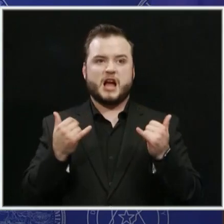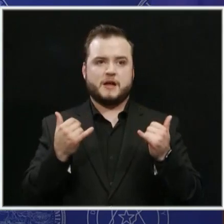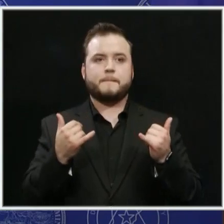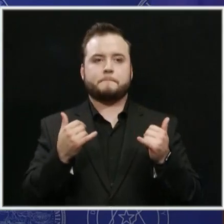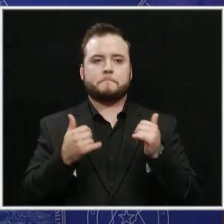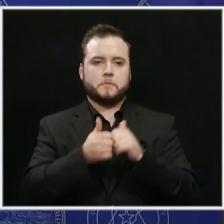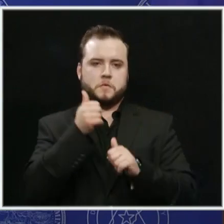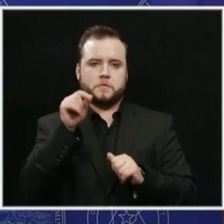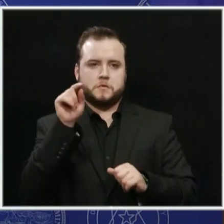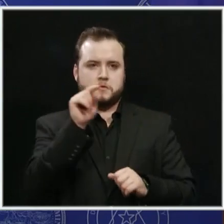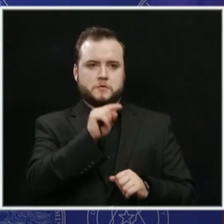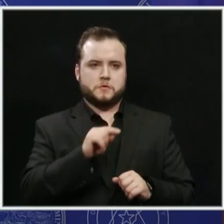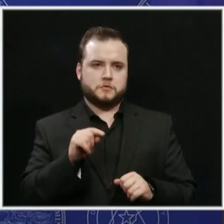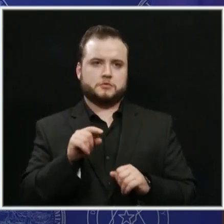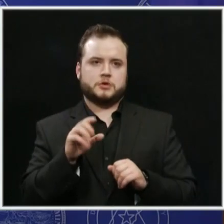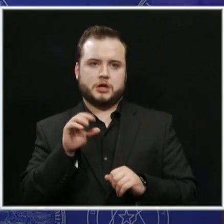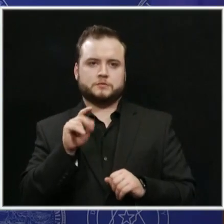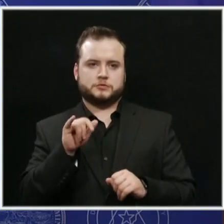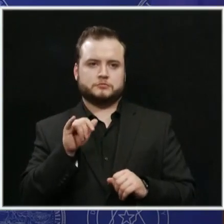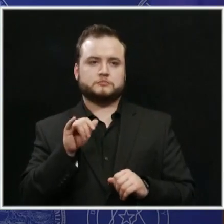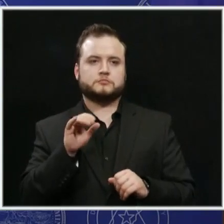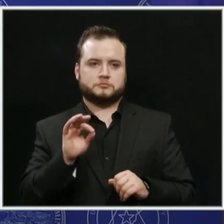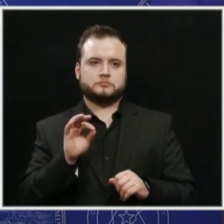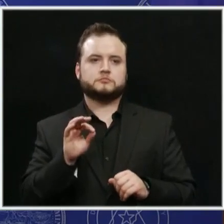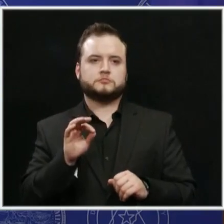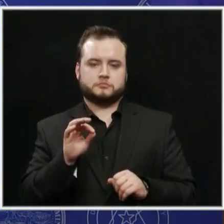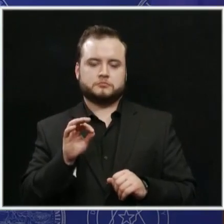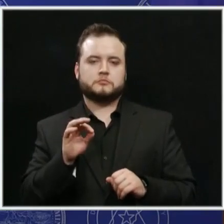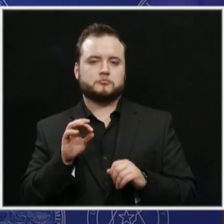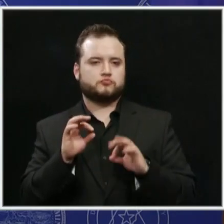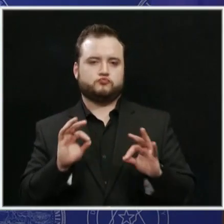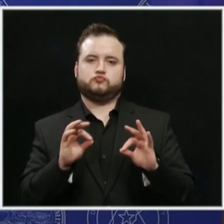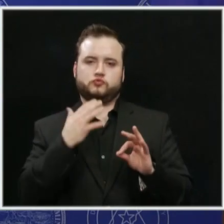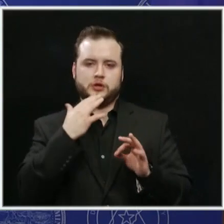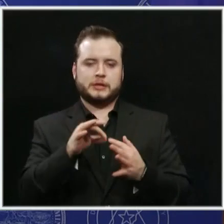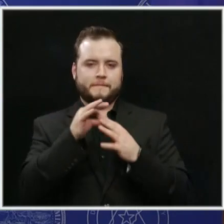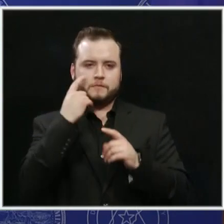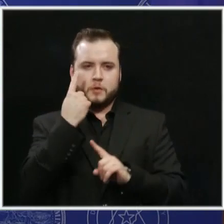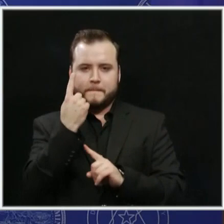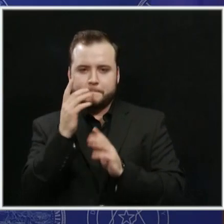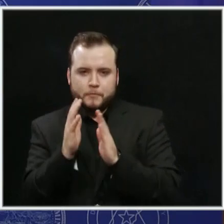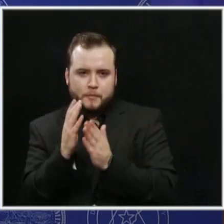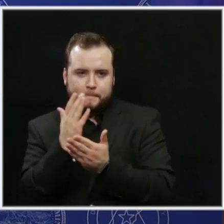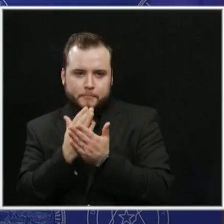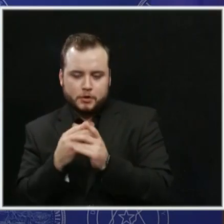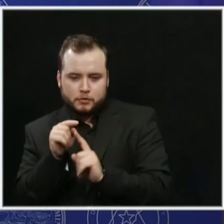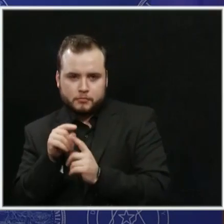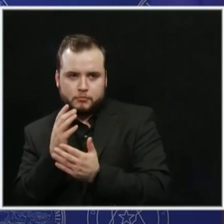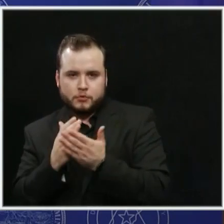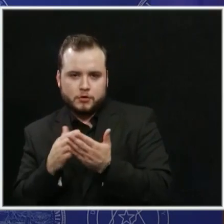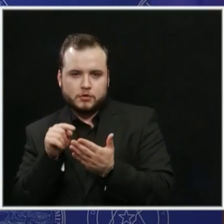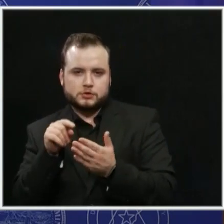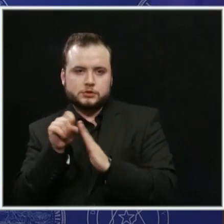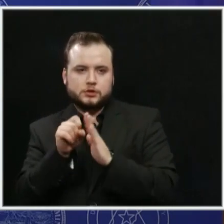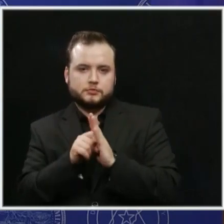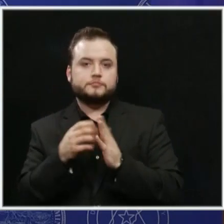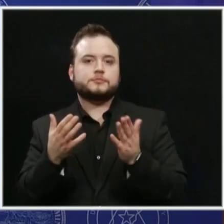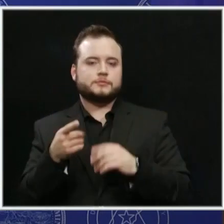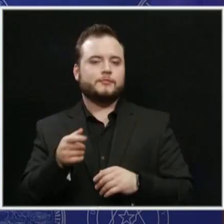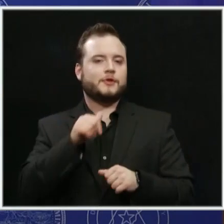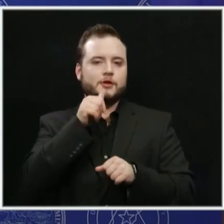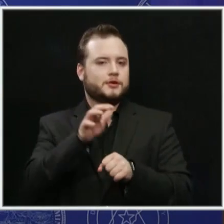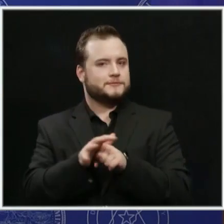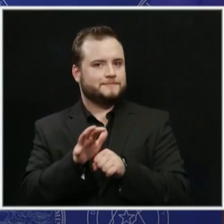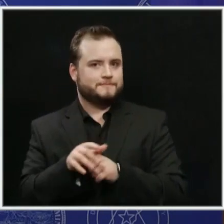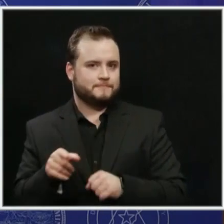one small part of the state, just in terms of do we have enough capacity today for